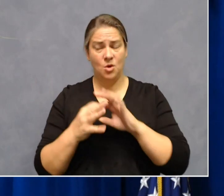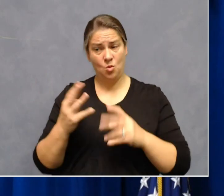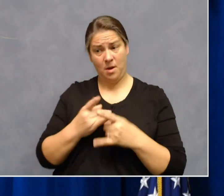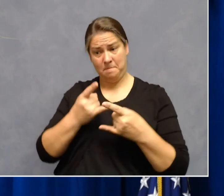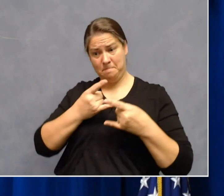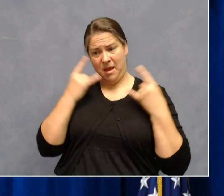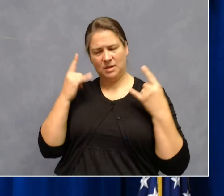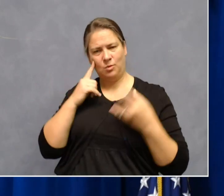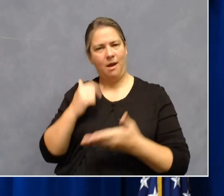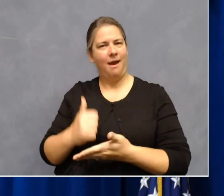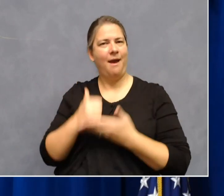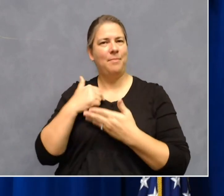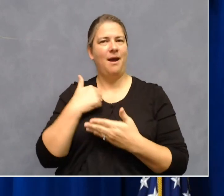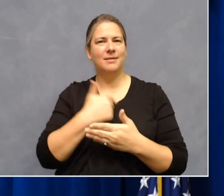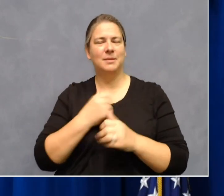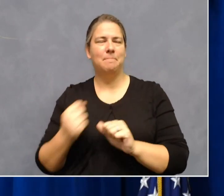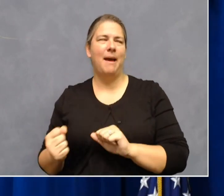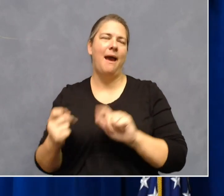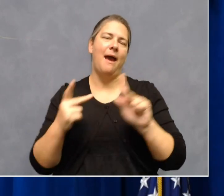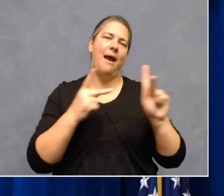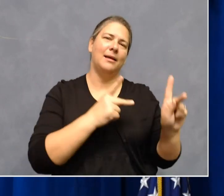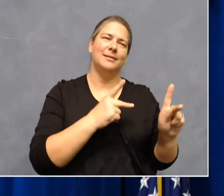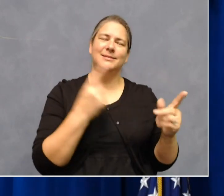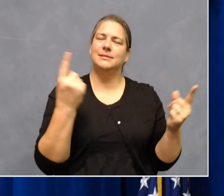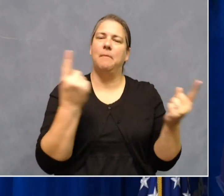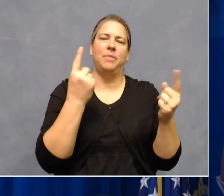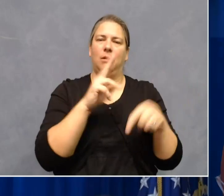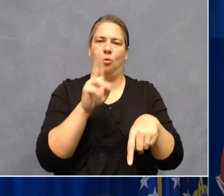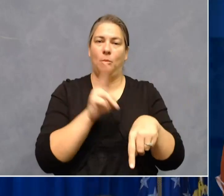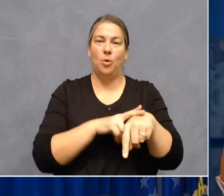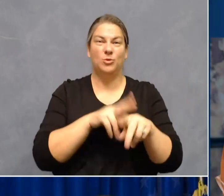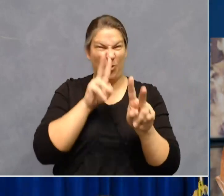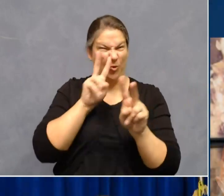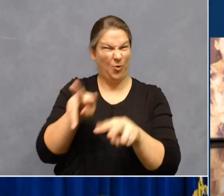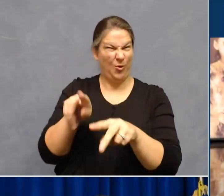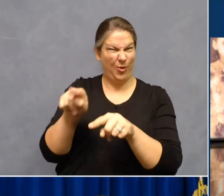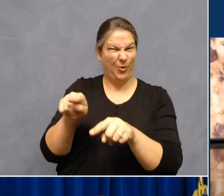normal. So take a look at their work.